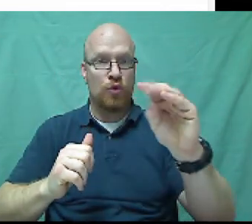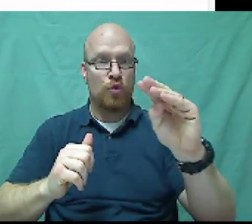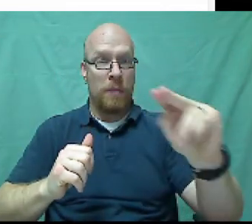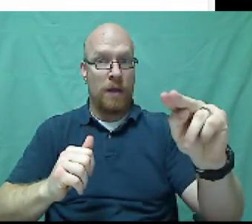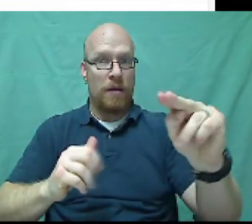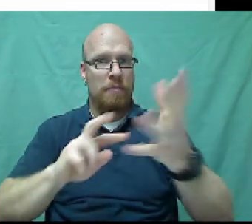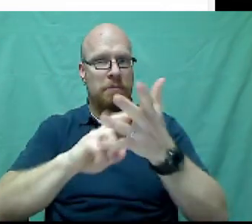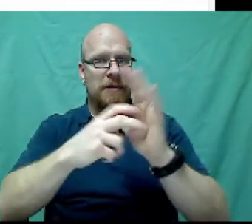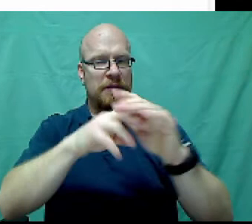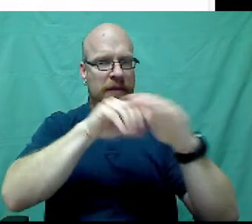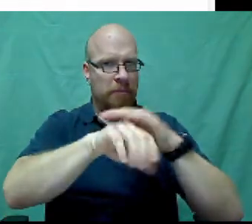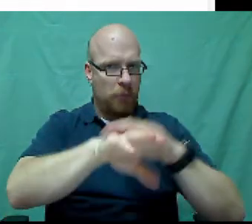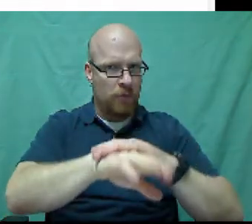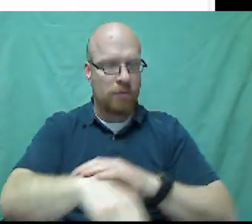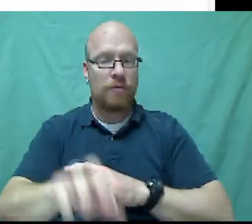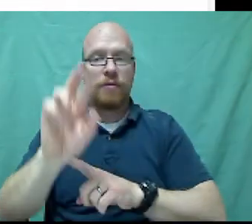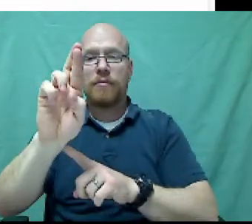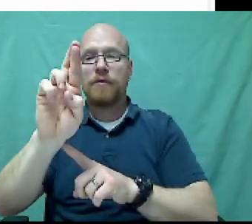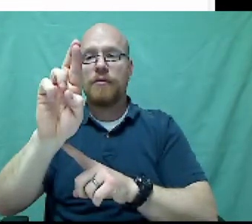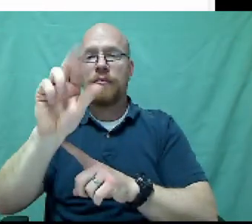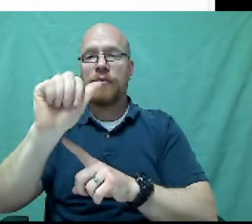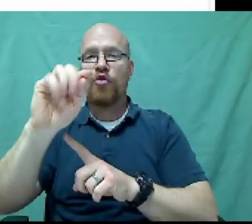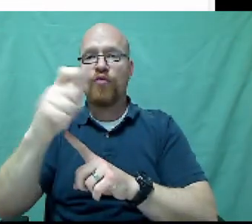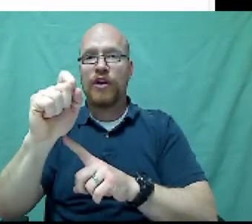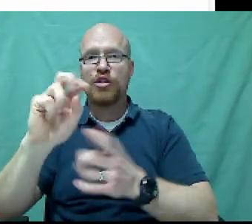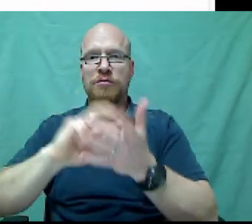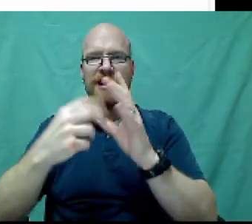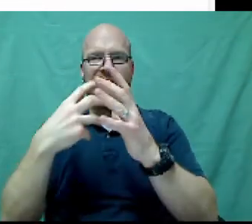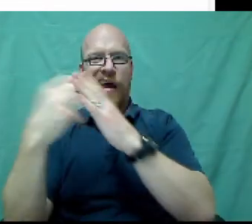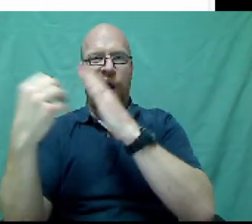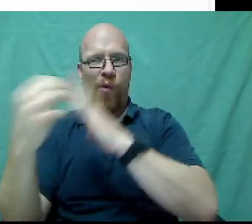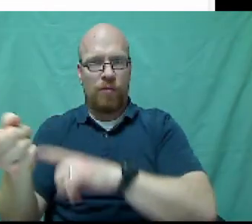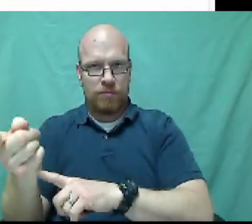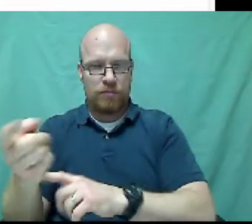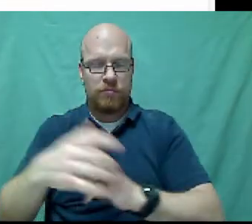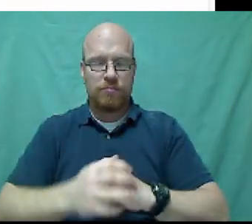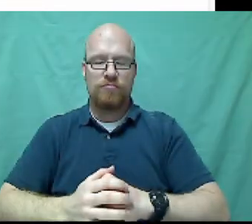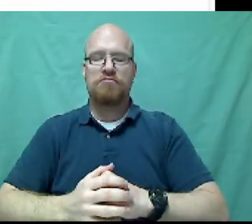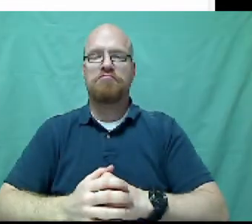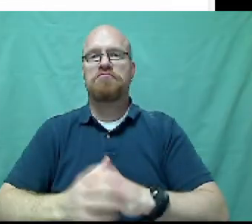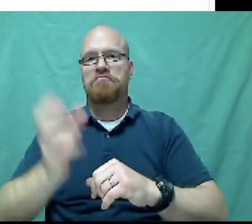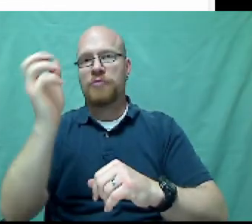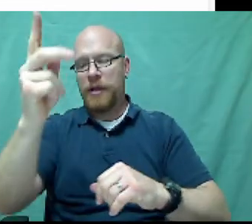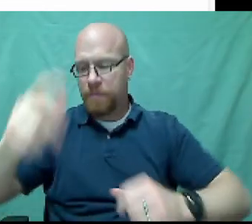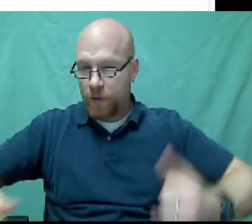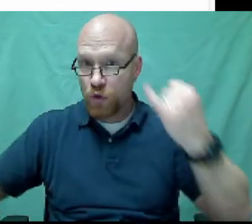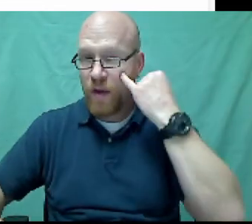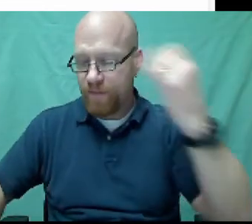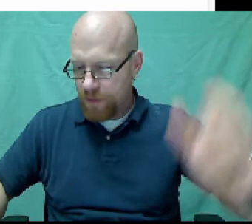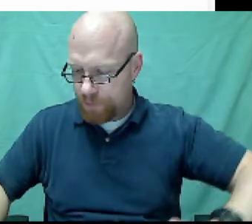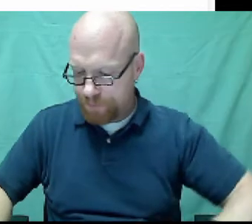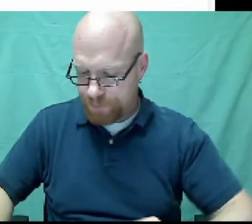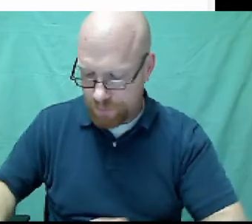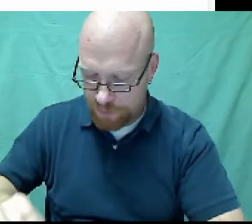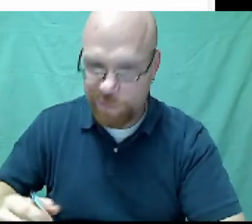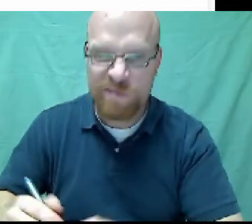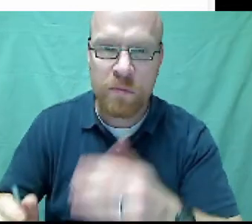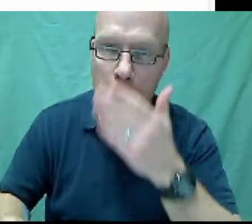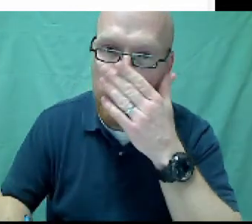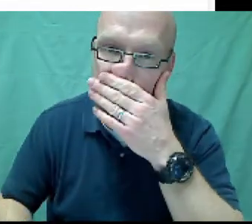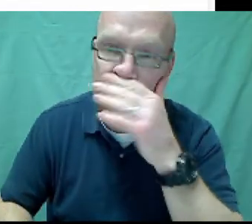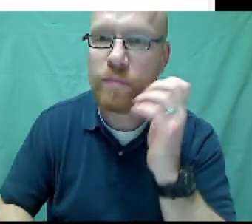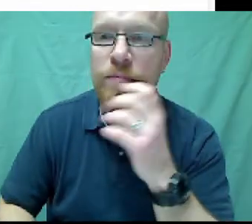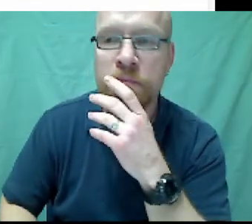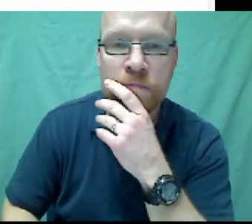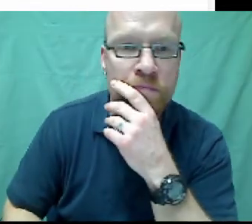or the function and then the algebraic terms. So we have domain, which is input, and range, which is output.